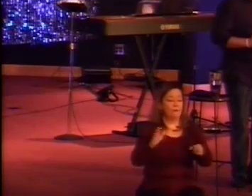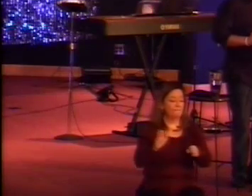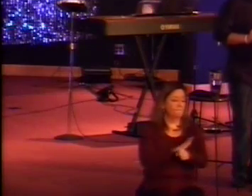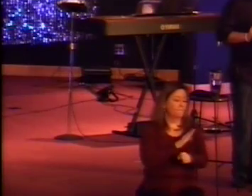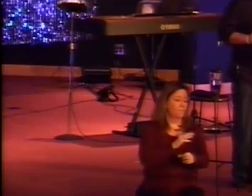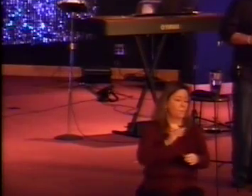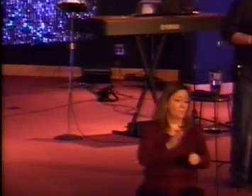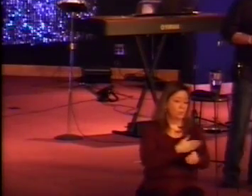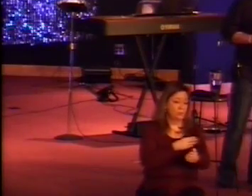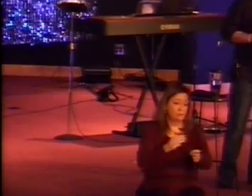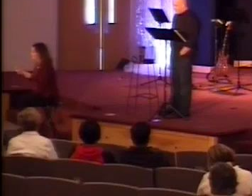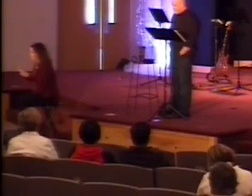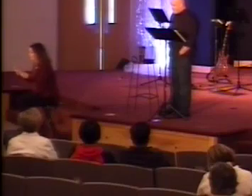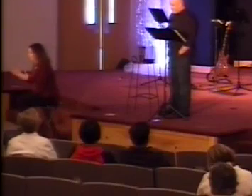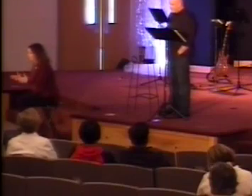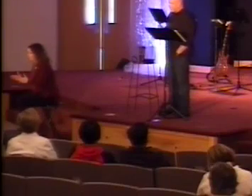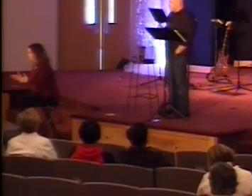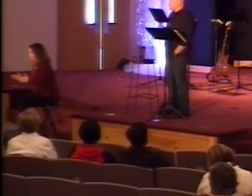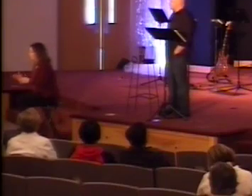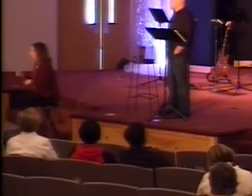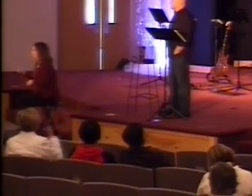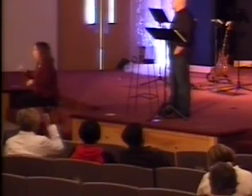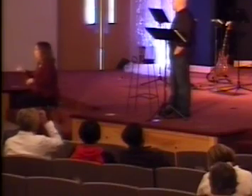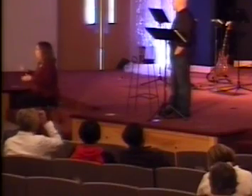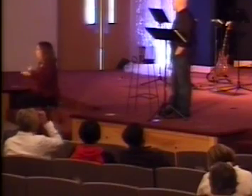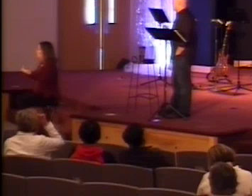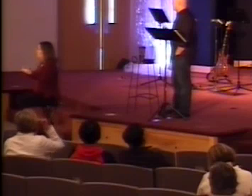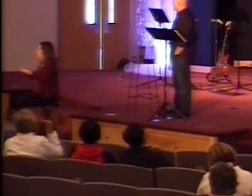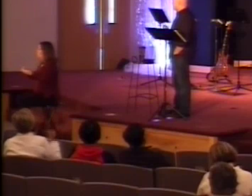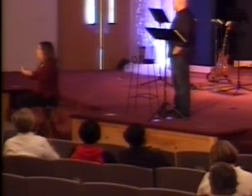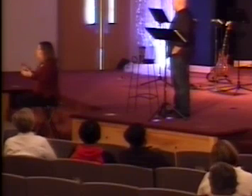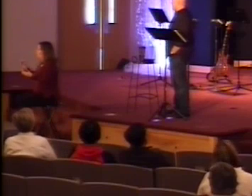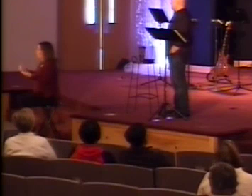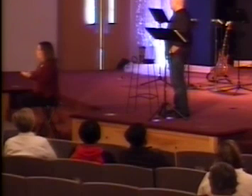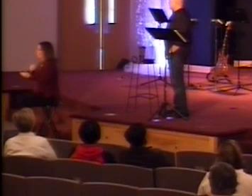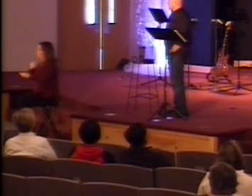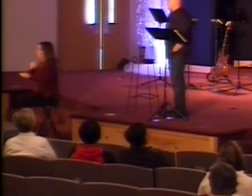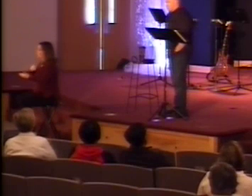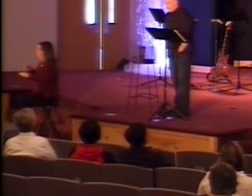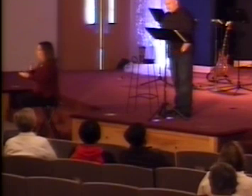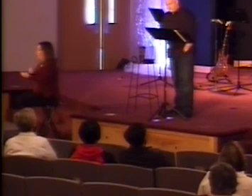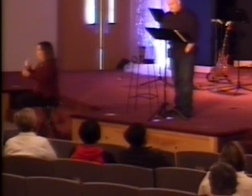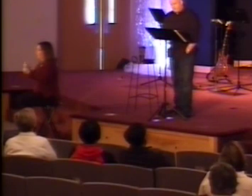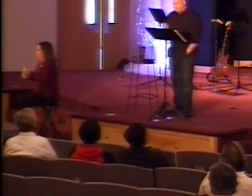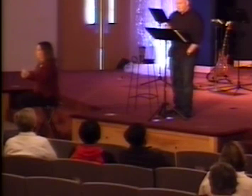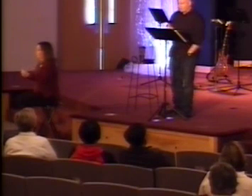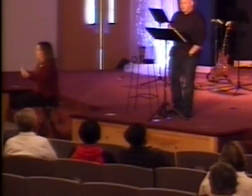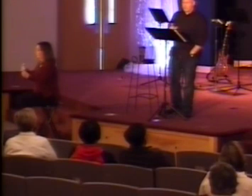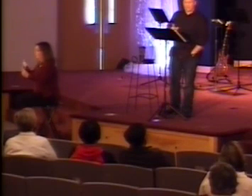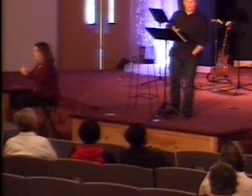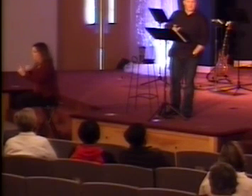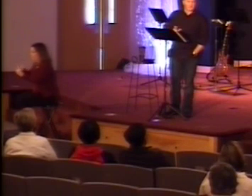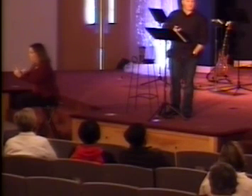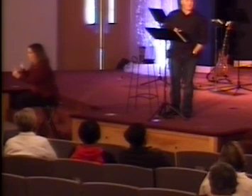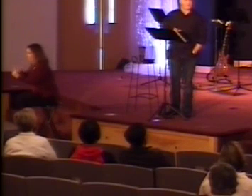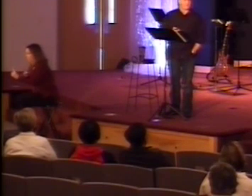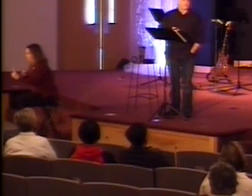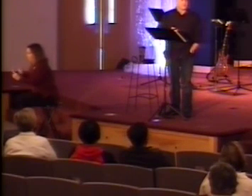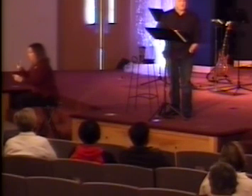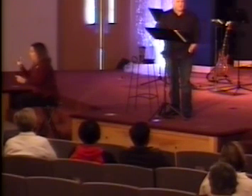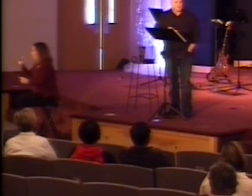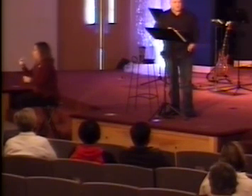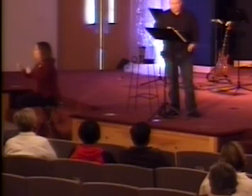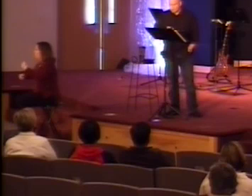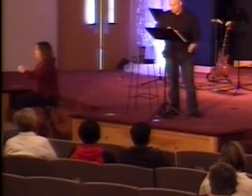During his ministry in Weimar, Germany, he wrote a new cantata every month. And even during a three-year